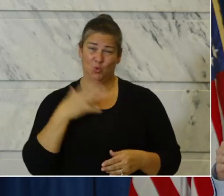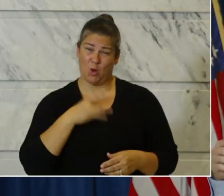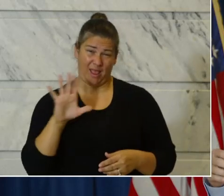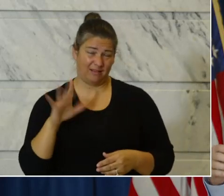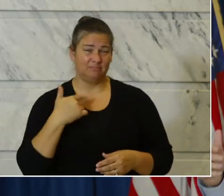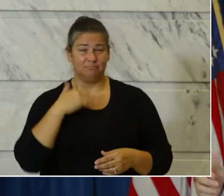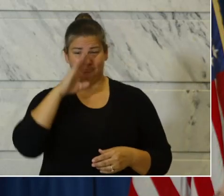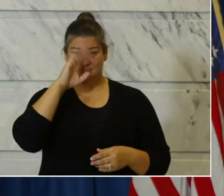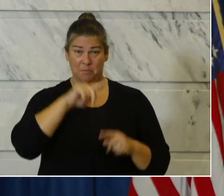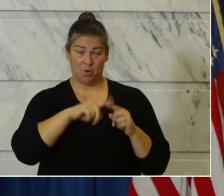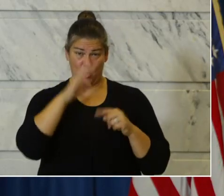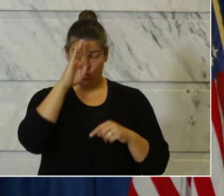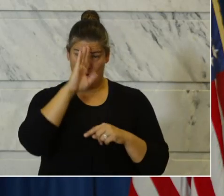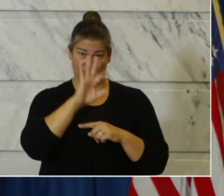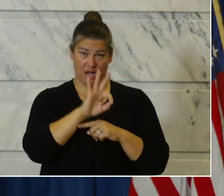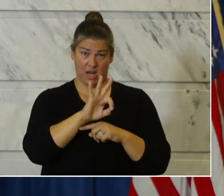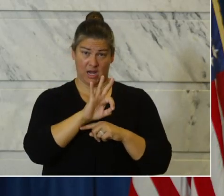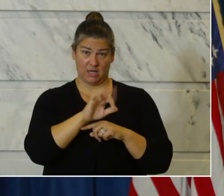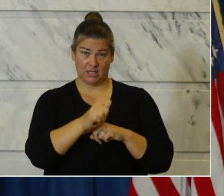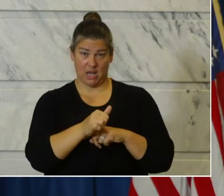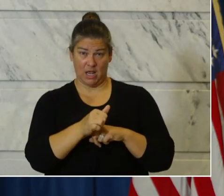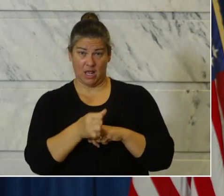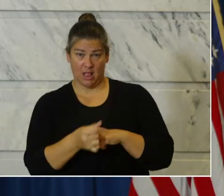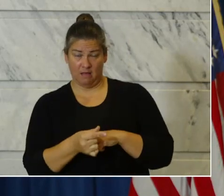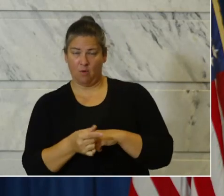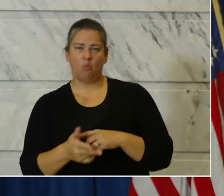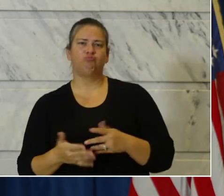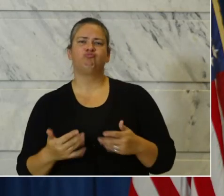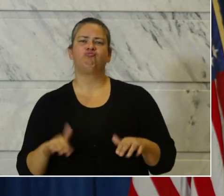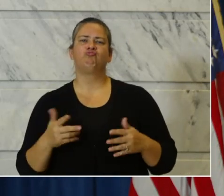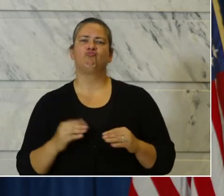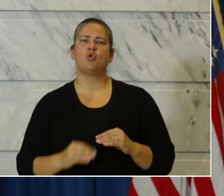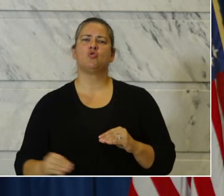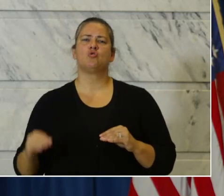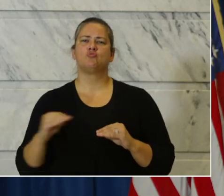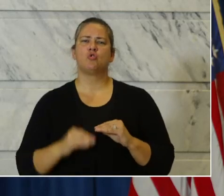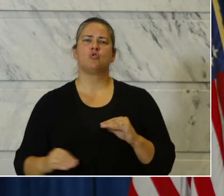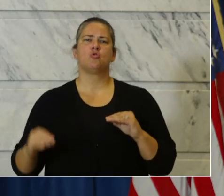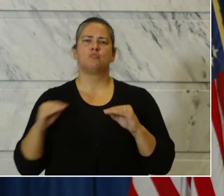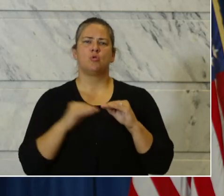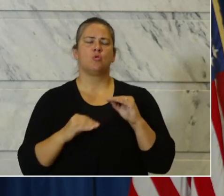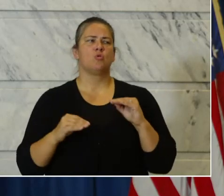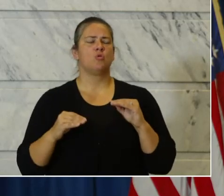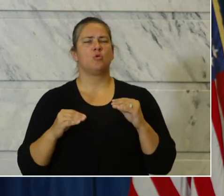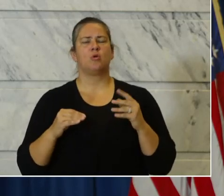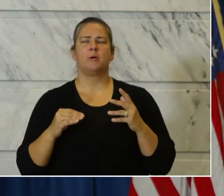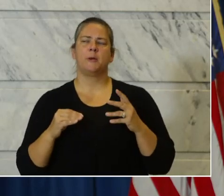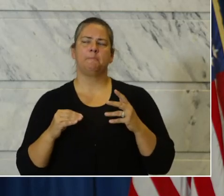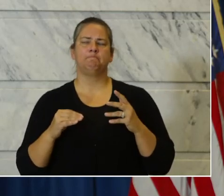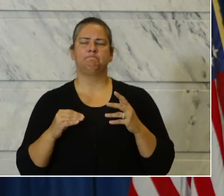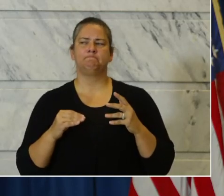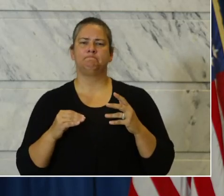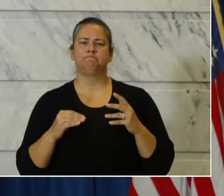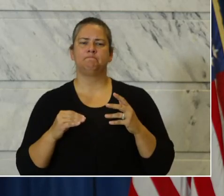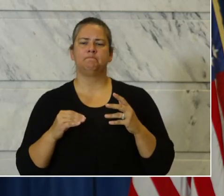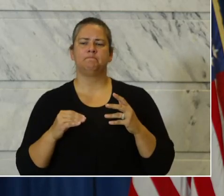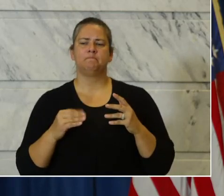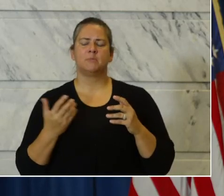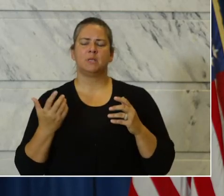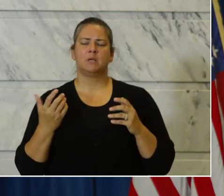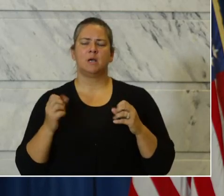nights go further along, there is just more of an opportunity for those